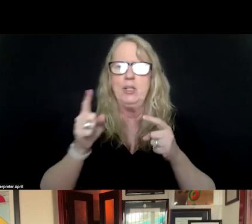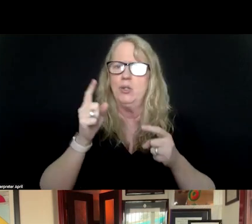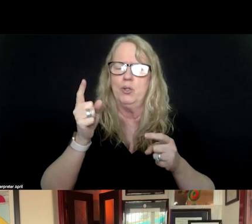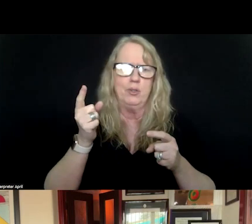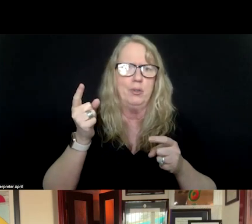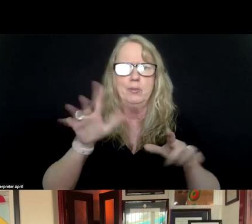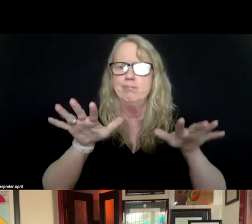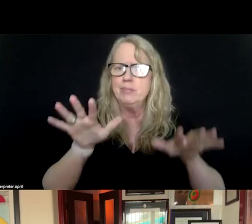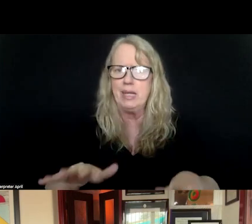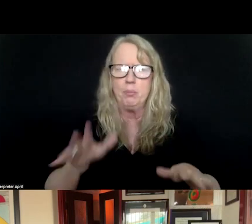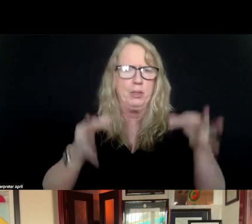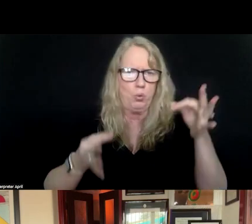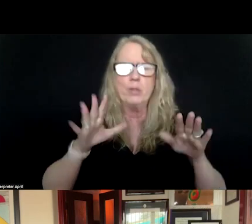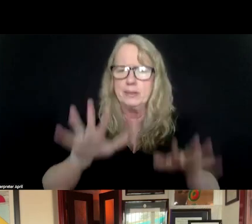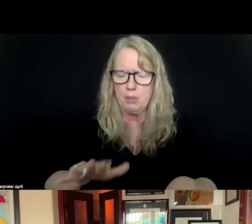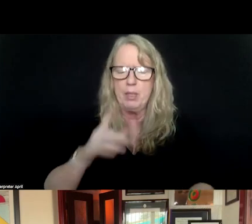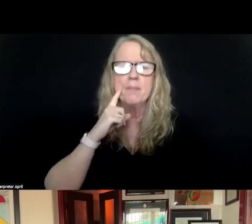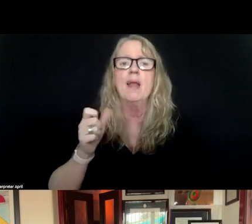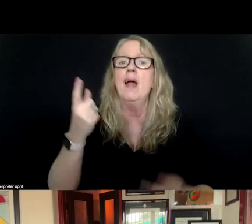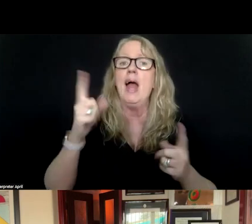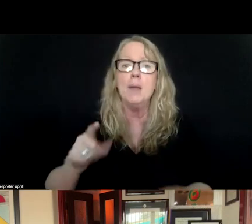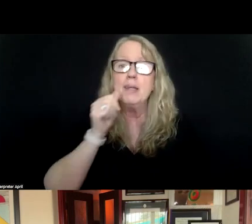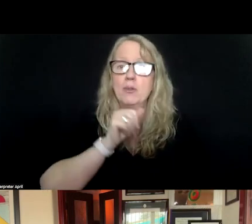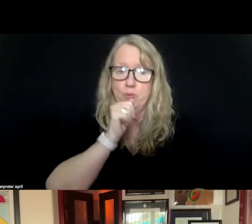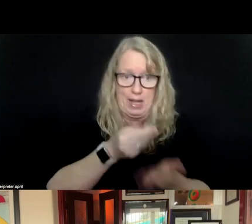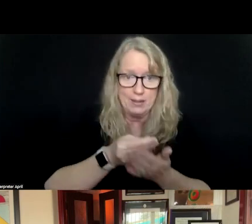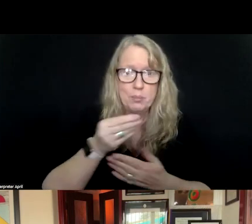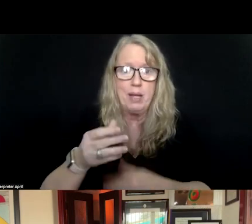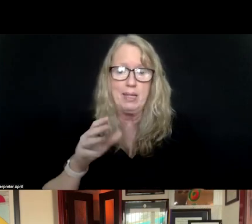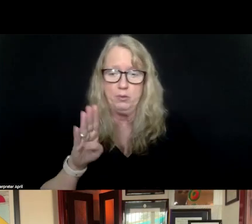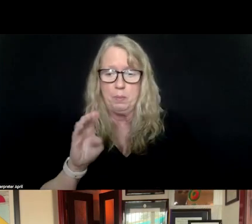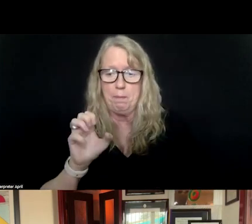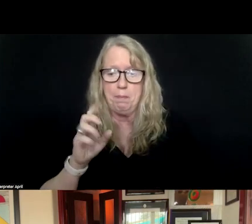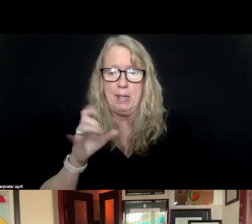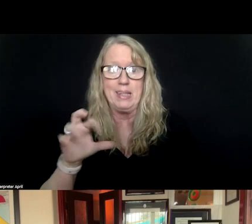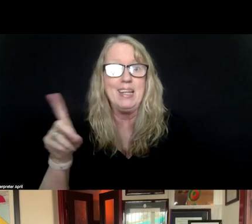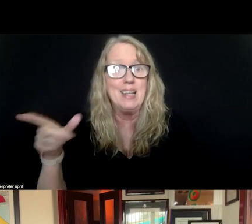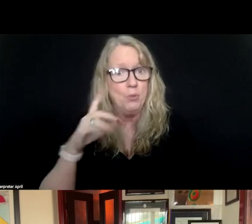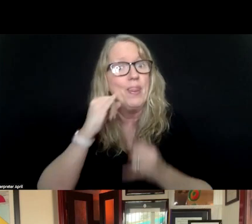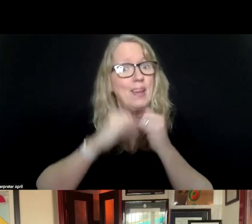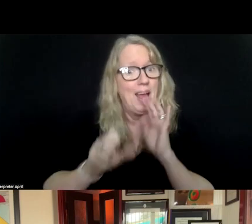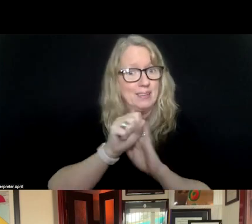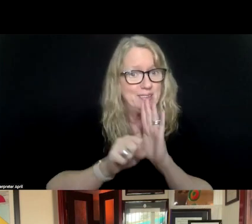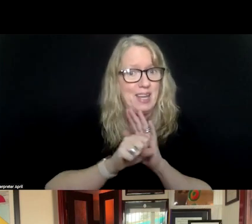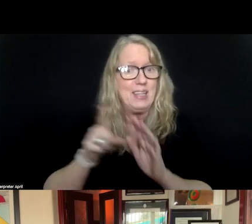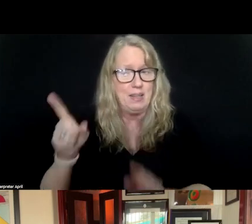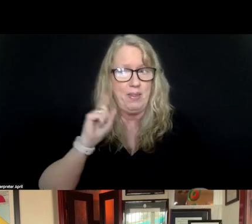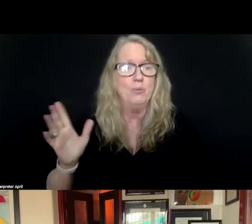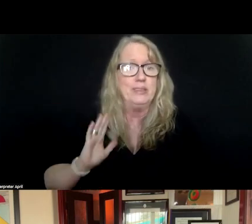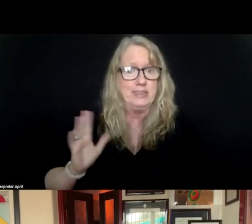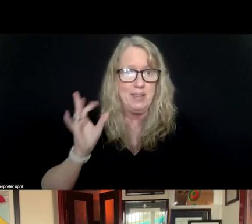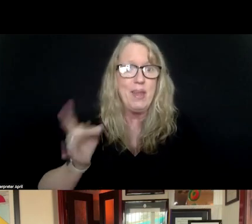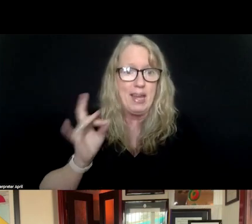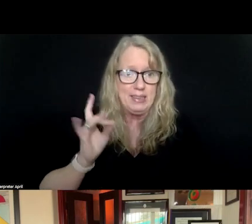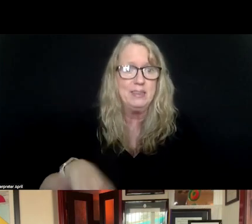of what came out of that was that Arizona had to buy into Medicaid, which they were the last state to do that. And that was in the 80s.